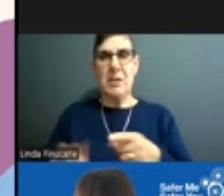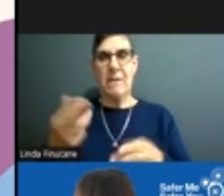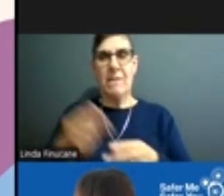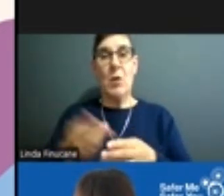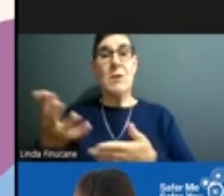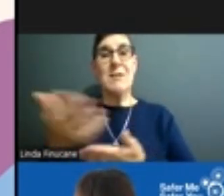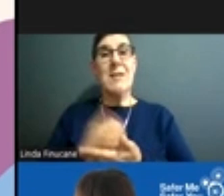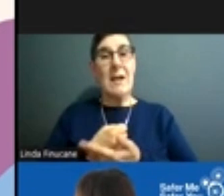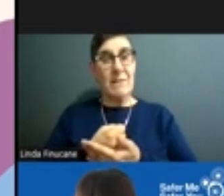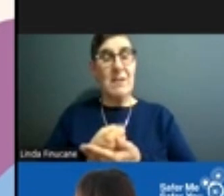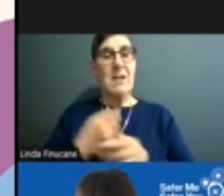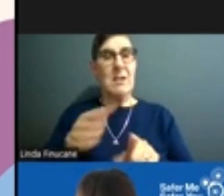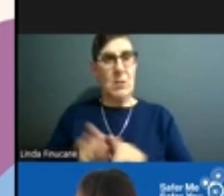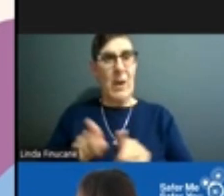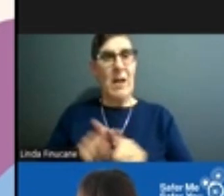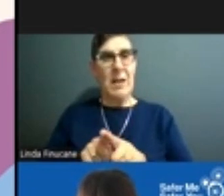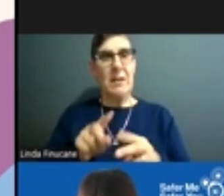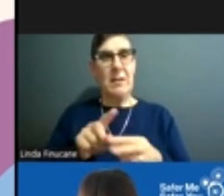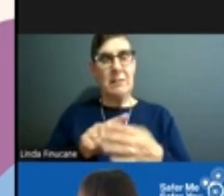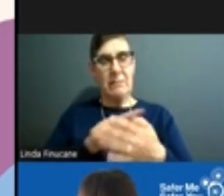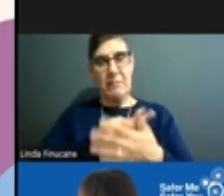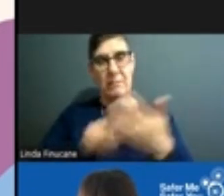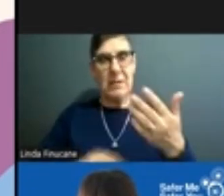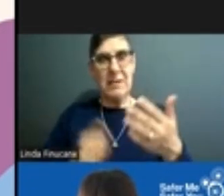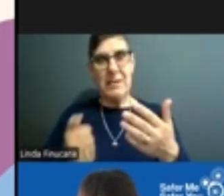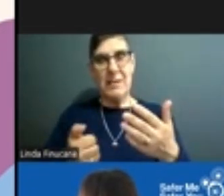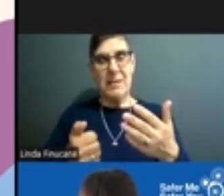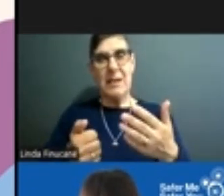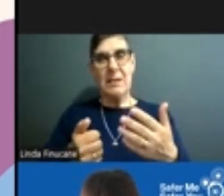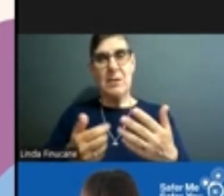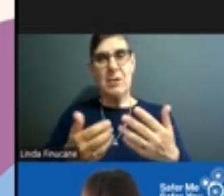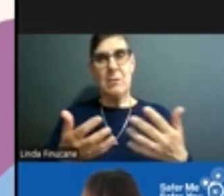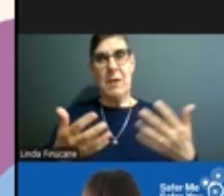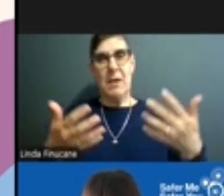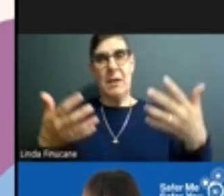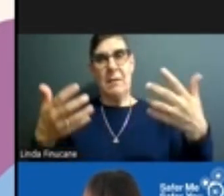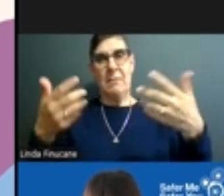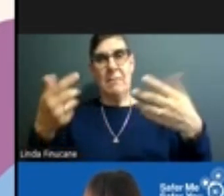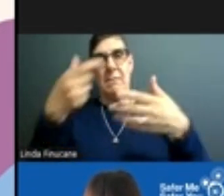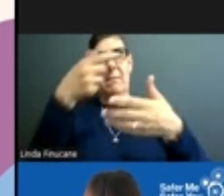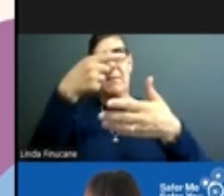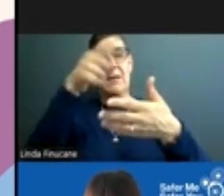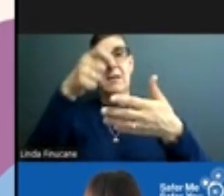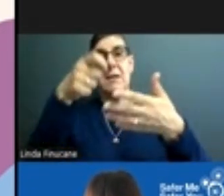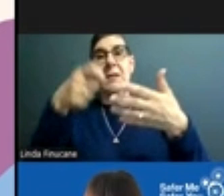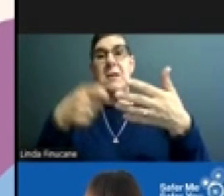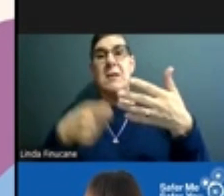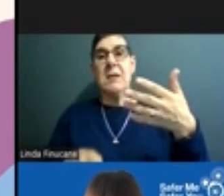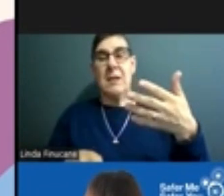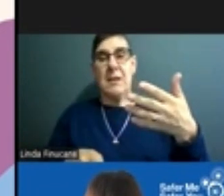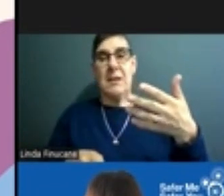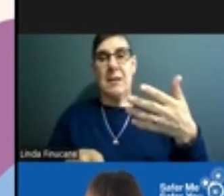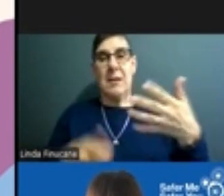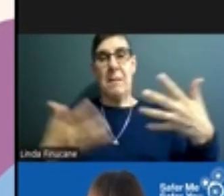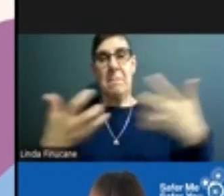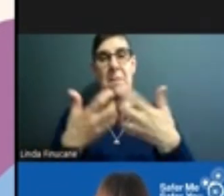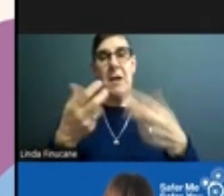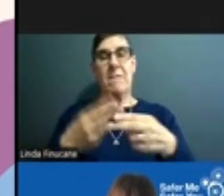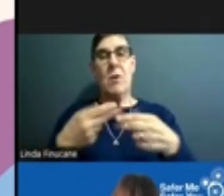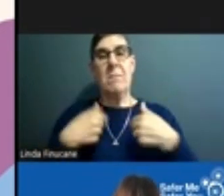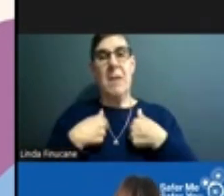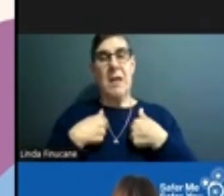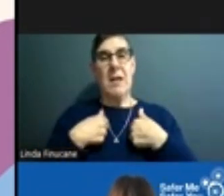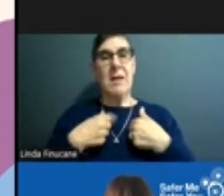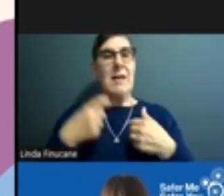that all of these 6 areas should always be met. And then you would have the actual full easy read